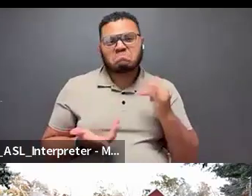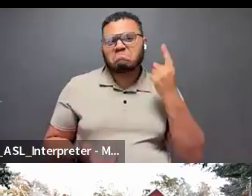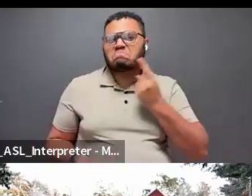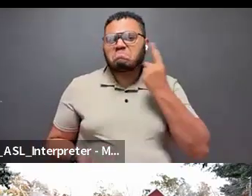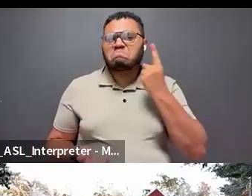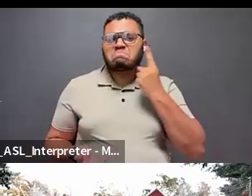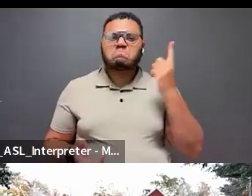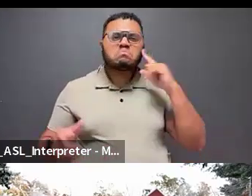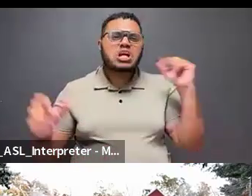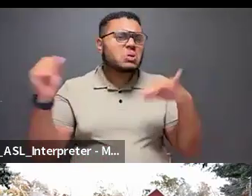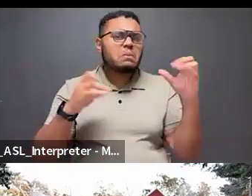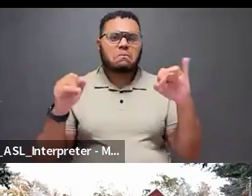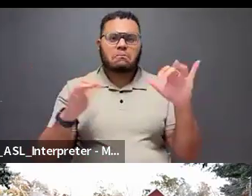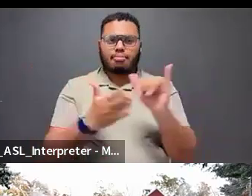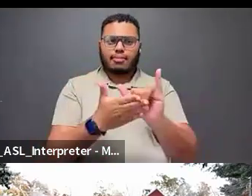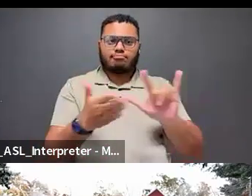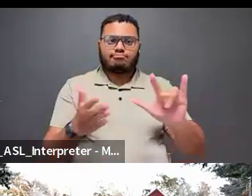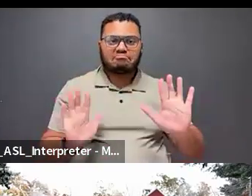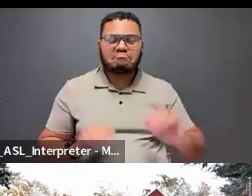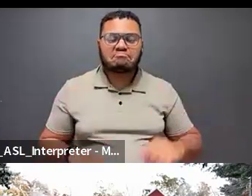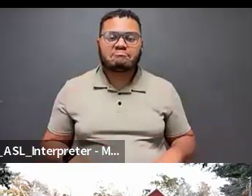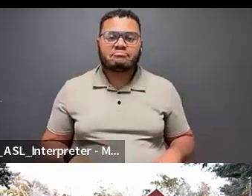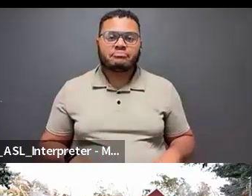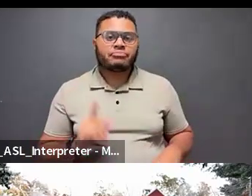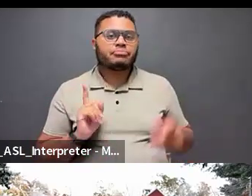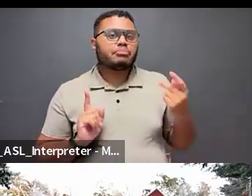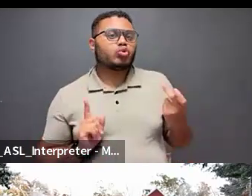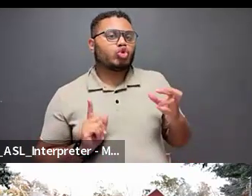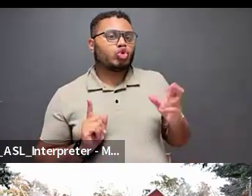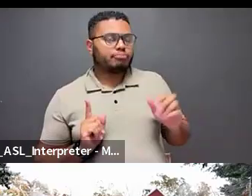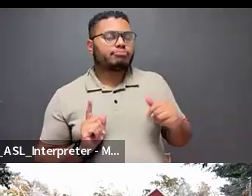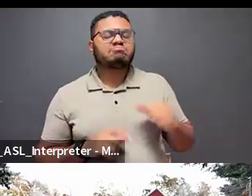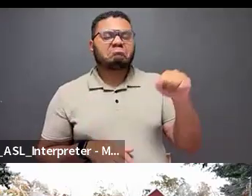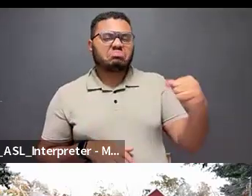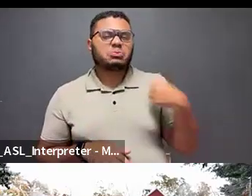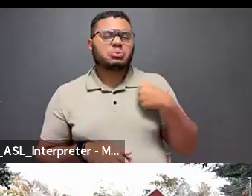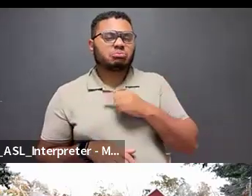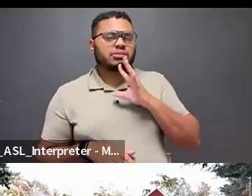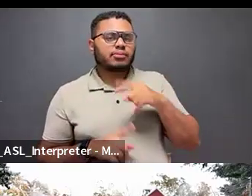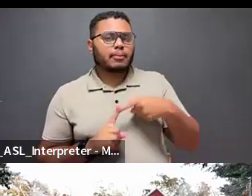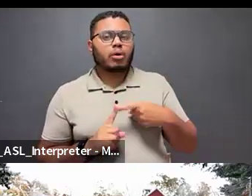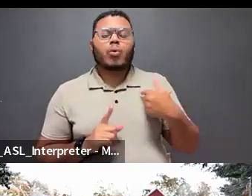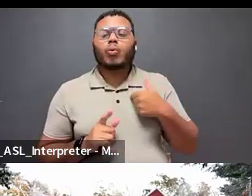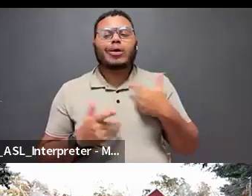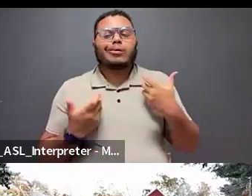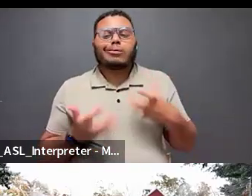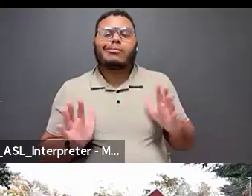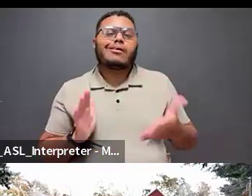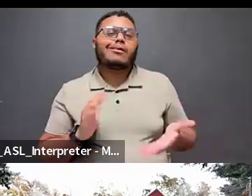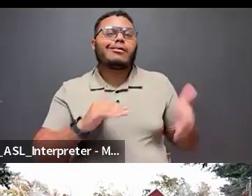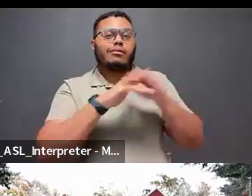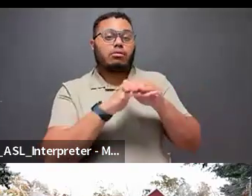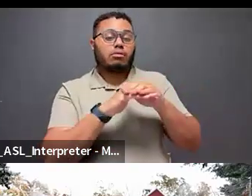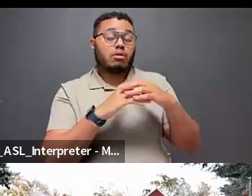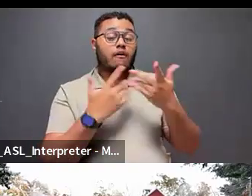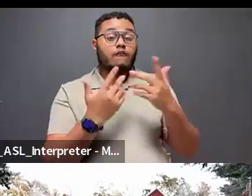Just brainstorming, that's all. Yeah, we've been talking about it. Certainly we don't want to add another layer of regulation, but I think